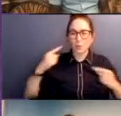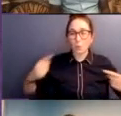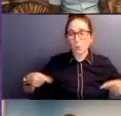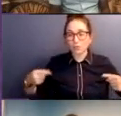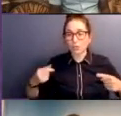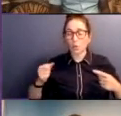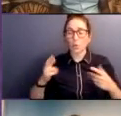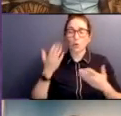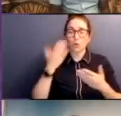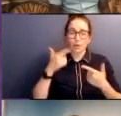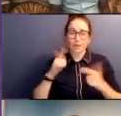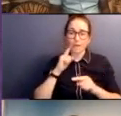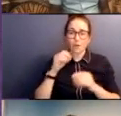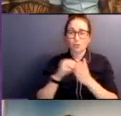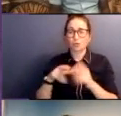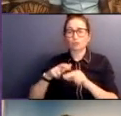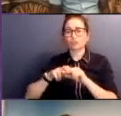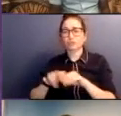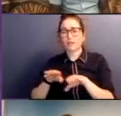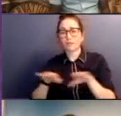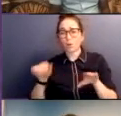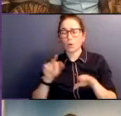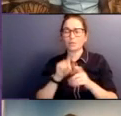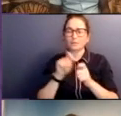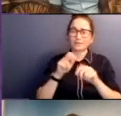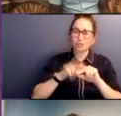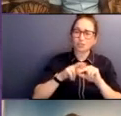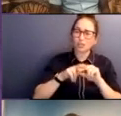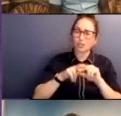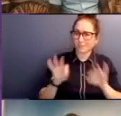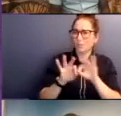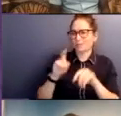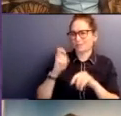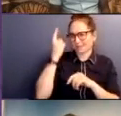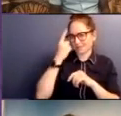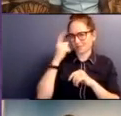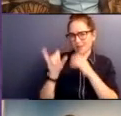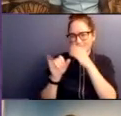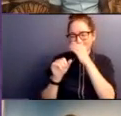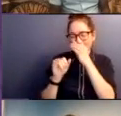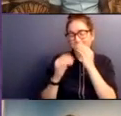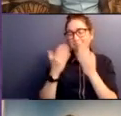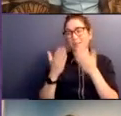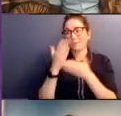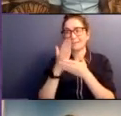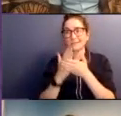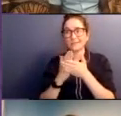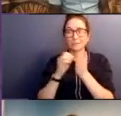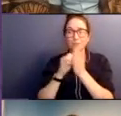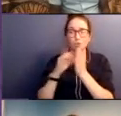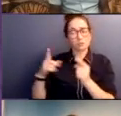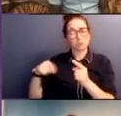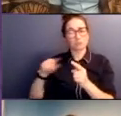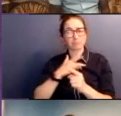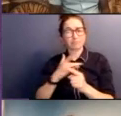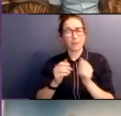to sit on the floor or on a certain chair are important factors to consider. Are there certain students that are more successful